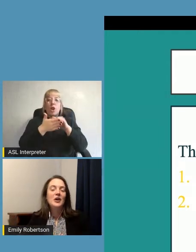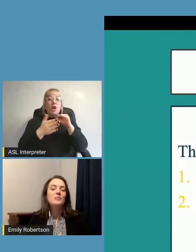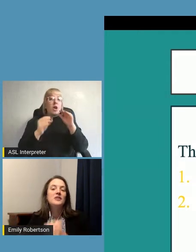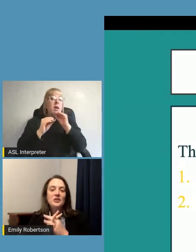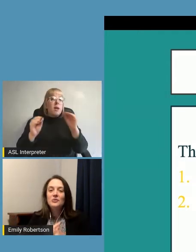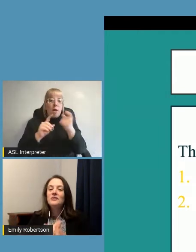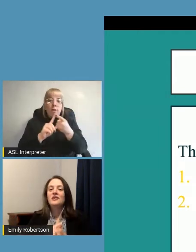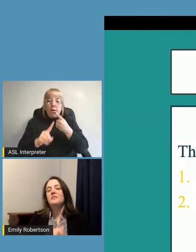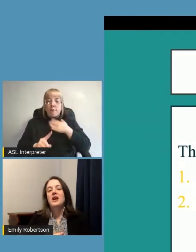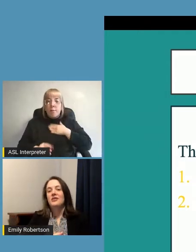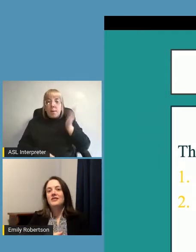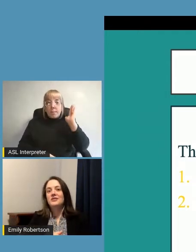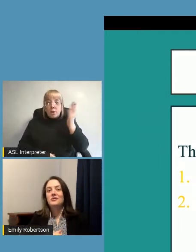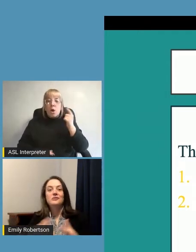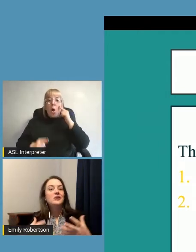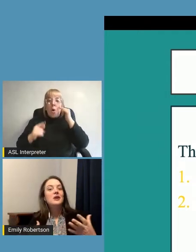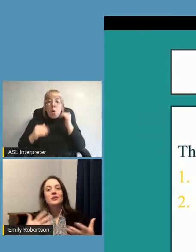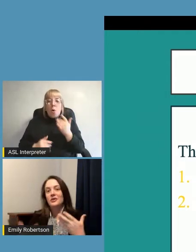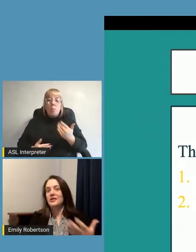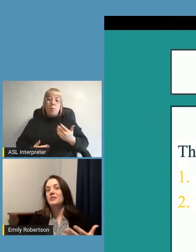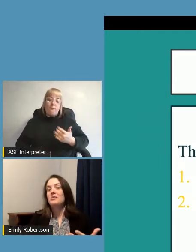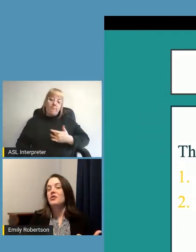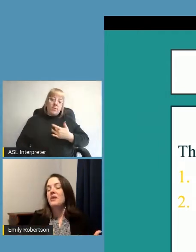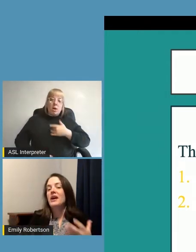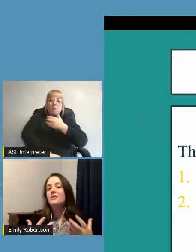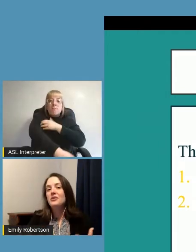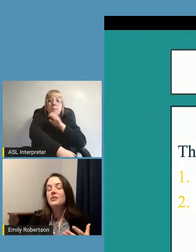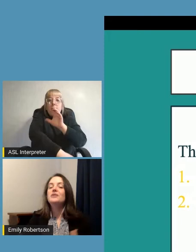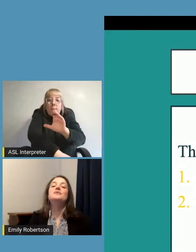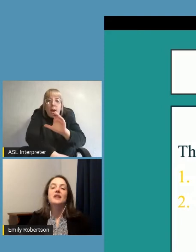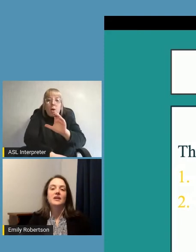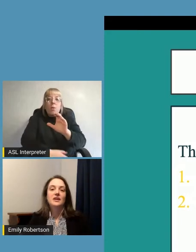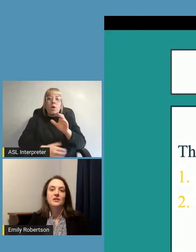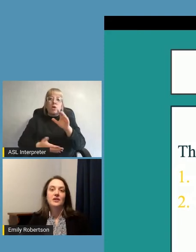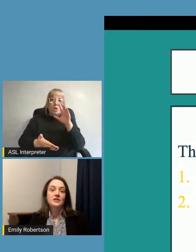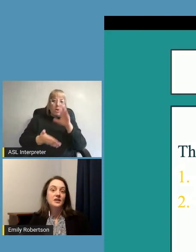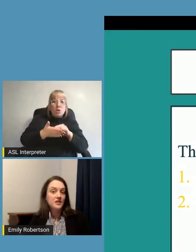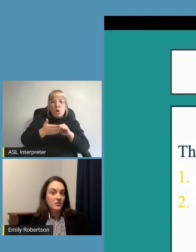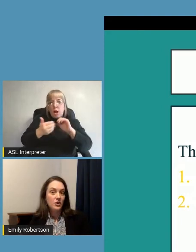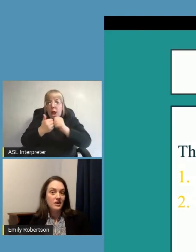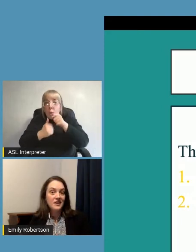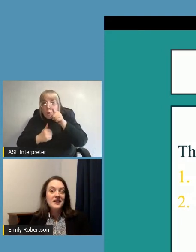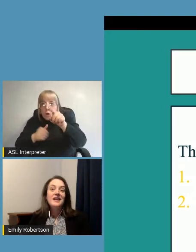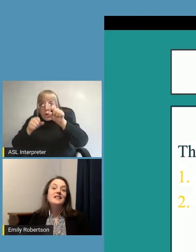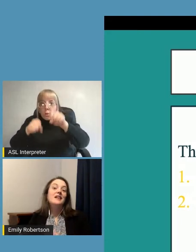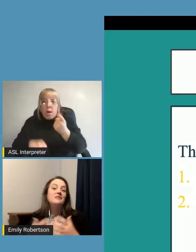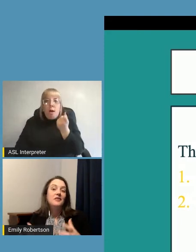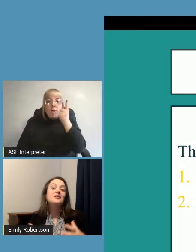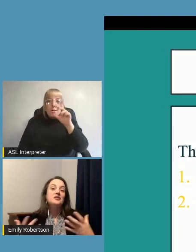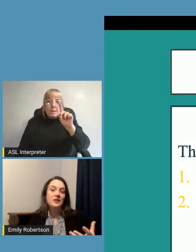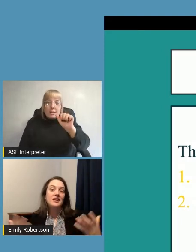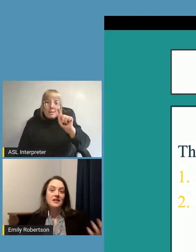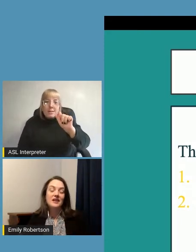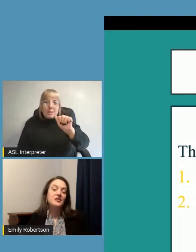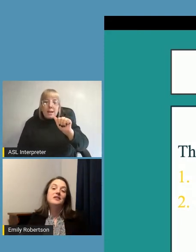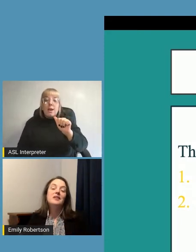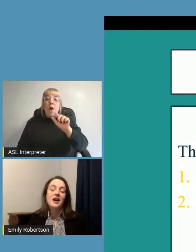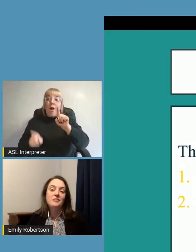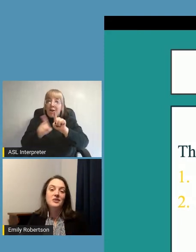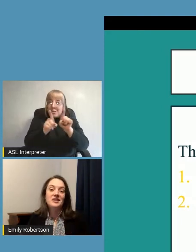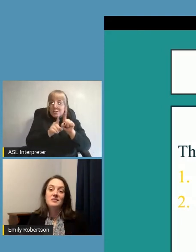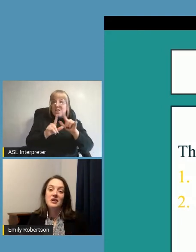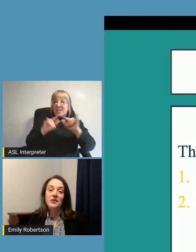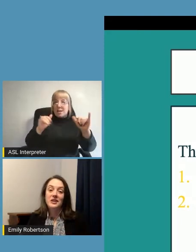you today, I hope that you will feel empowered to learn a little bit more about how you can use data in your day-to-day work and have fun doing it and